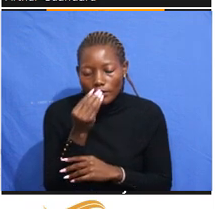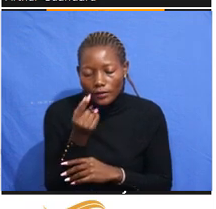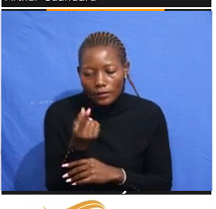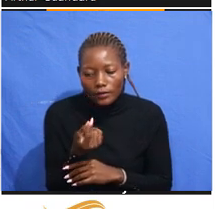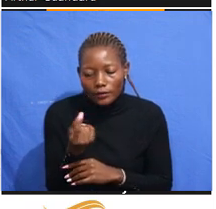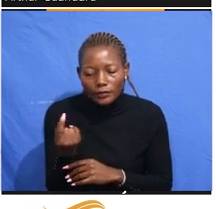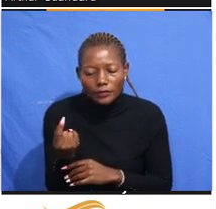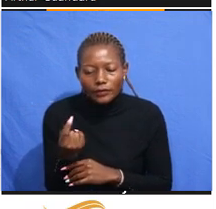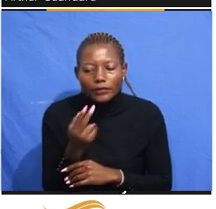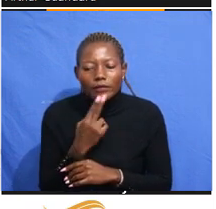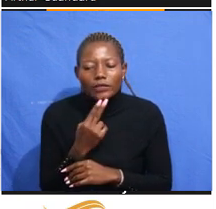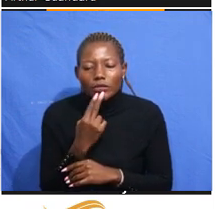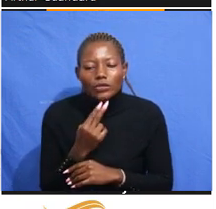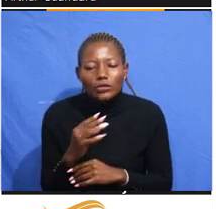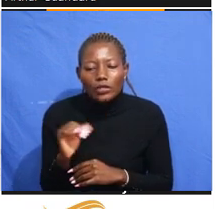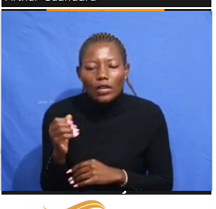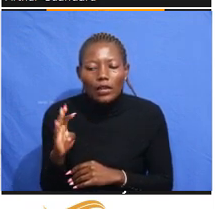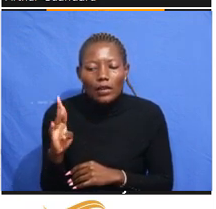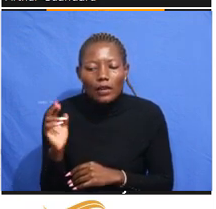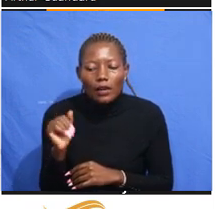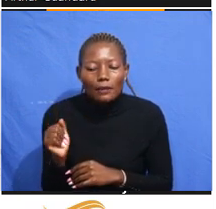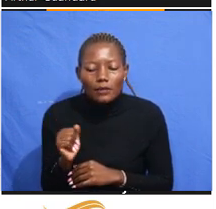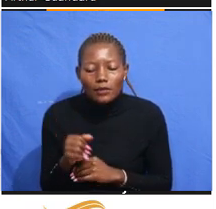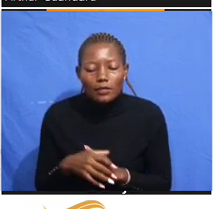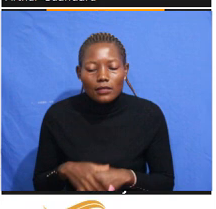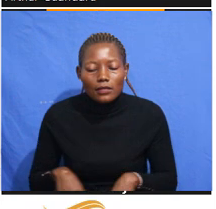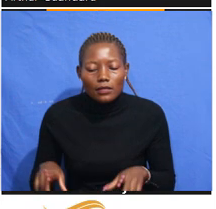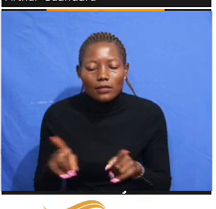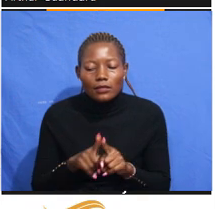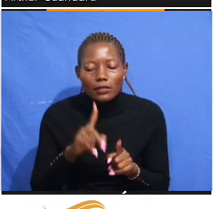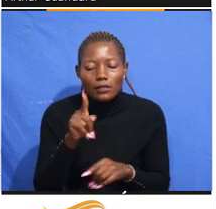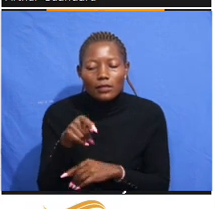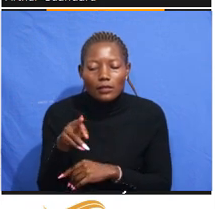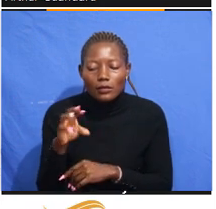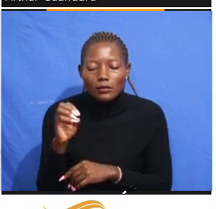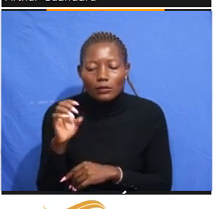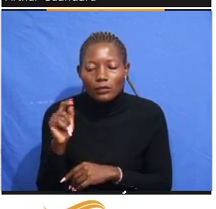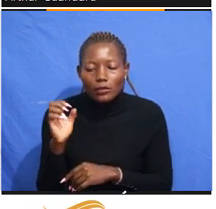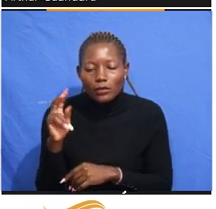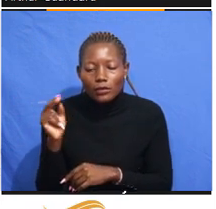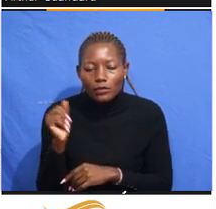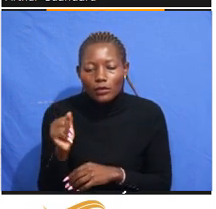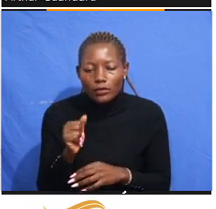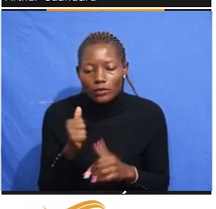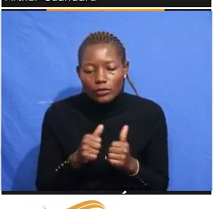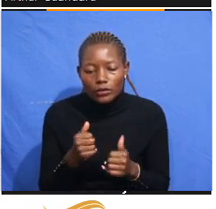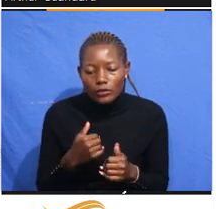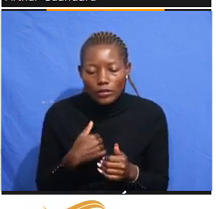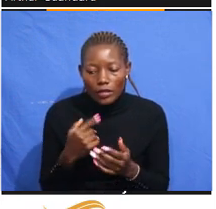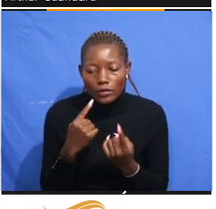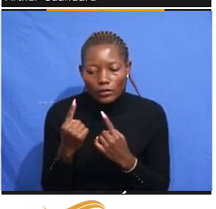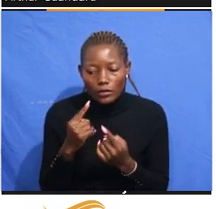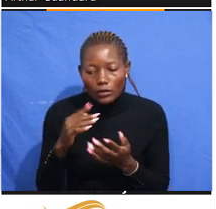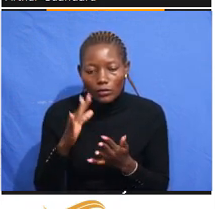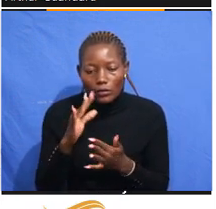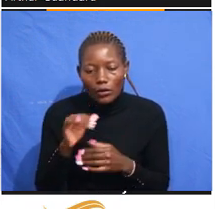sugars, carbohydrates. We eat protein, which get to be broken down to amino acids. We